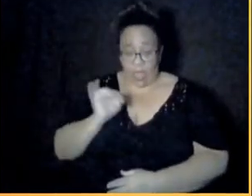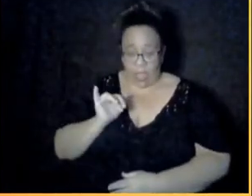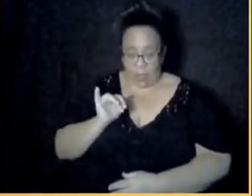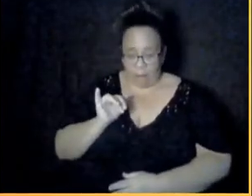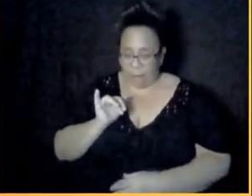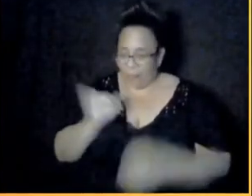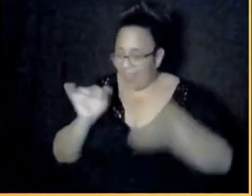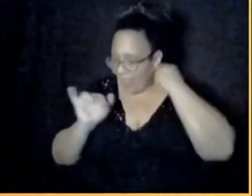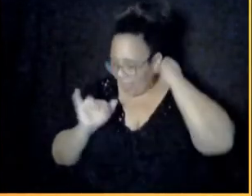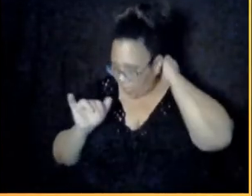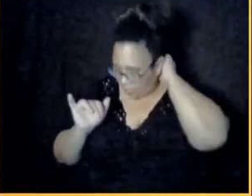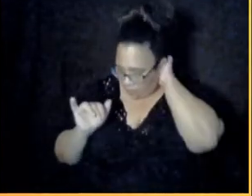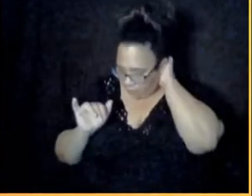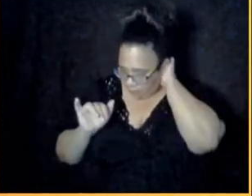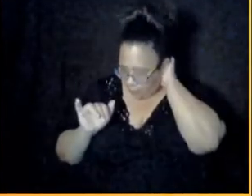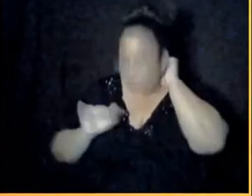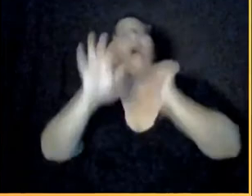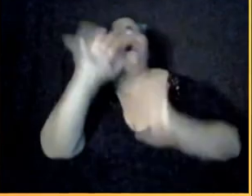like a safety blanket.